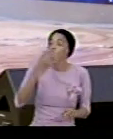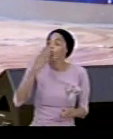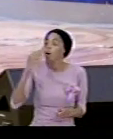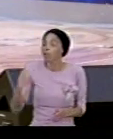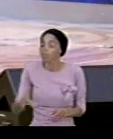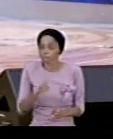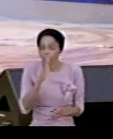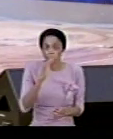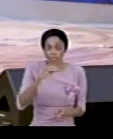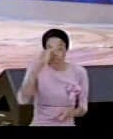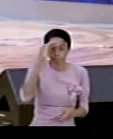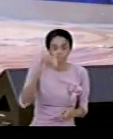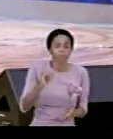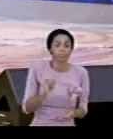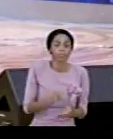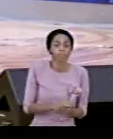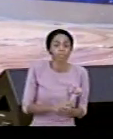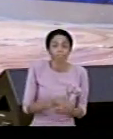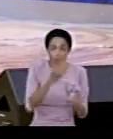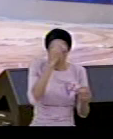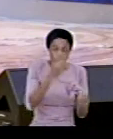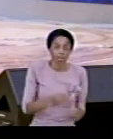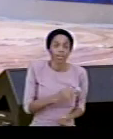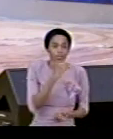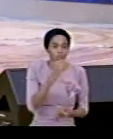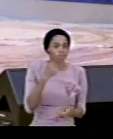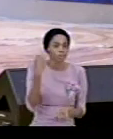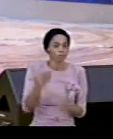the words of this